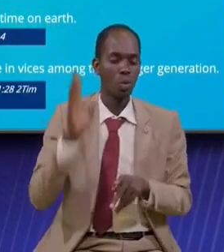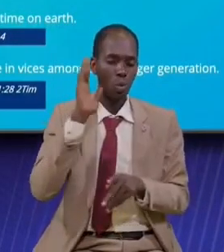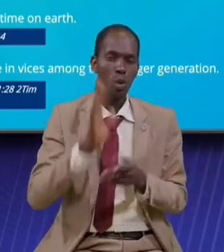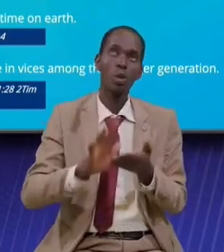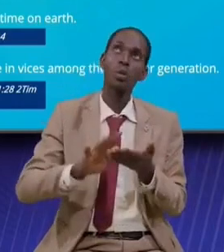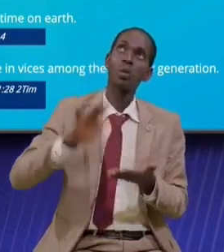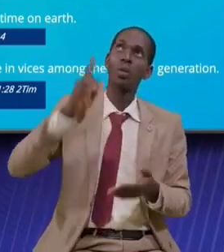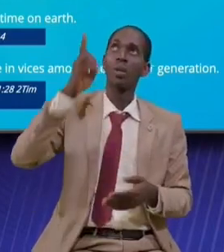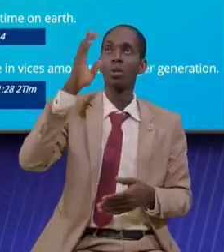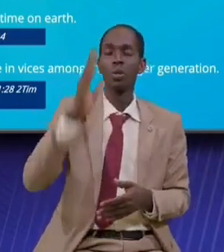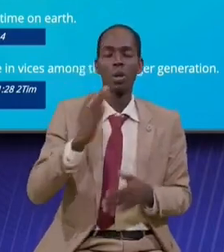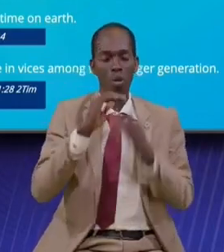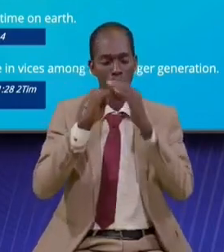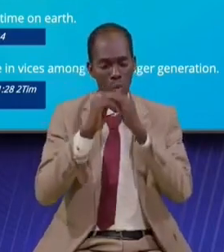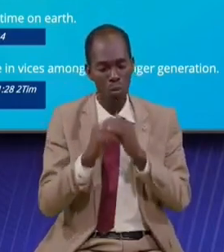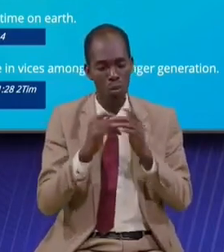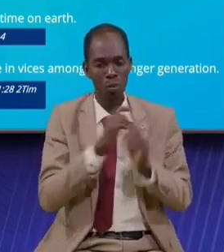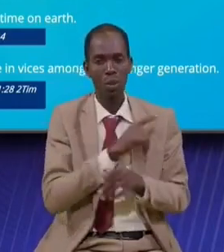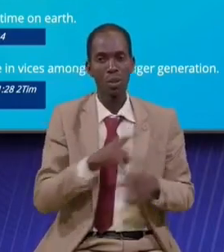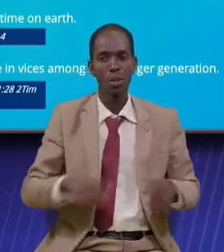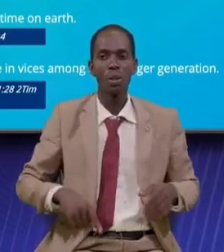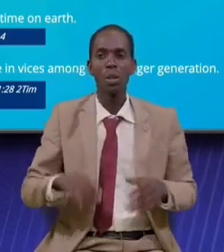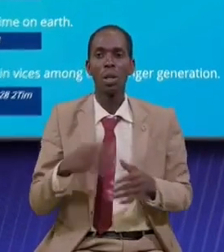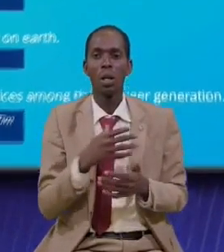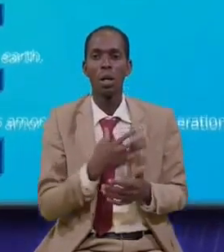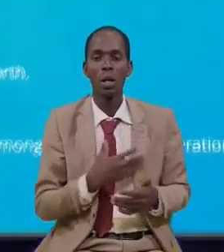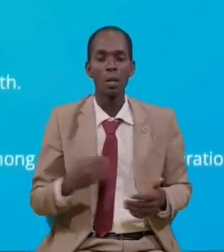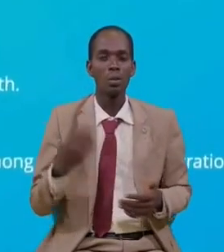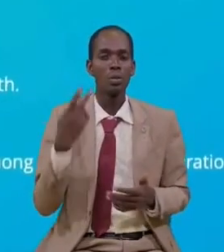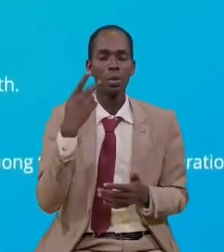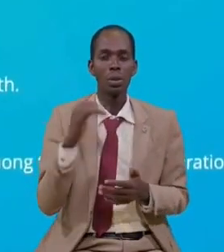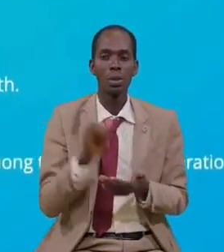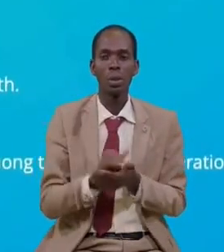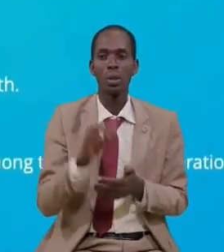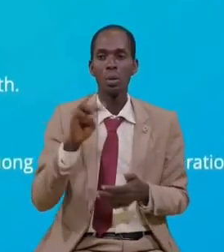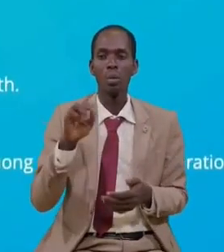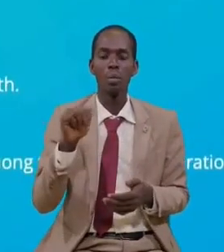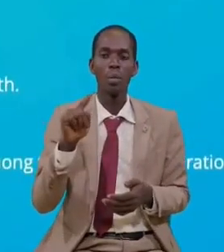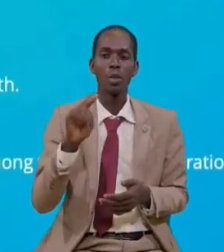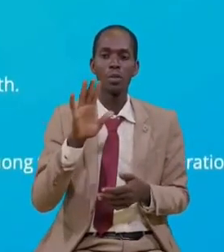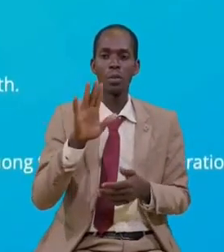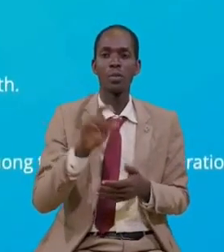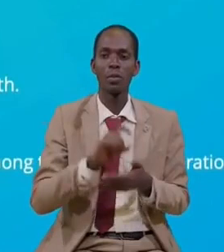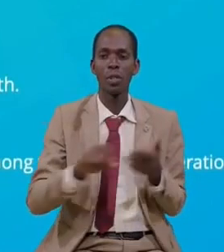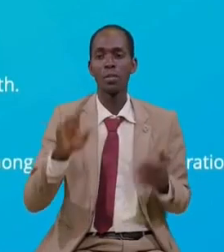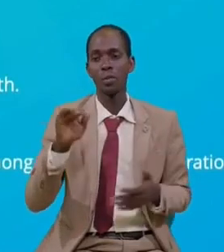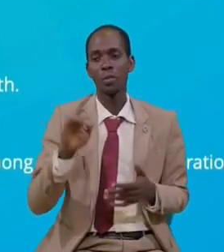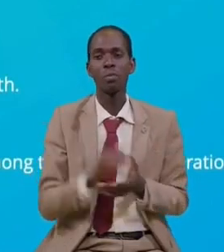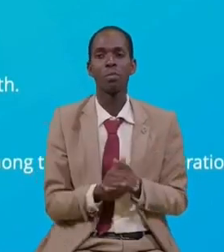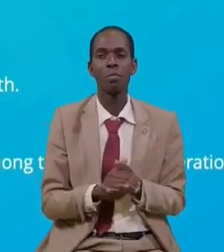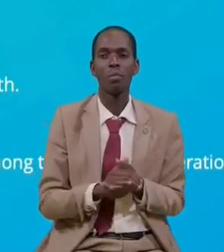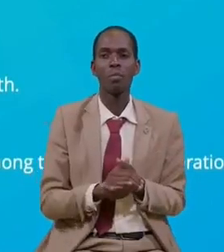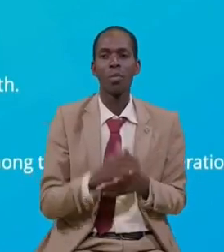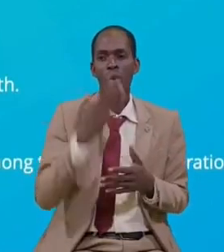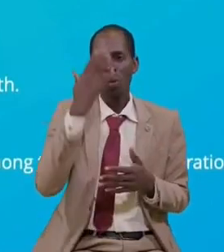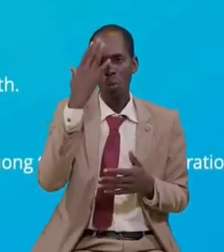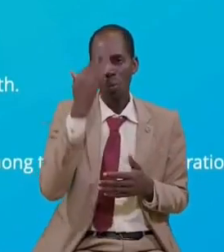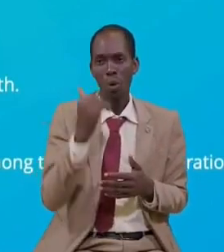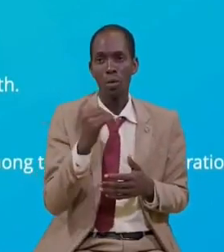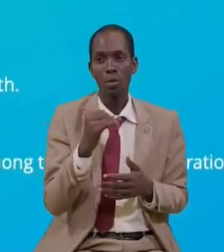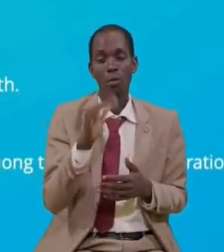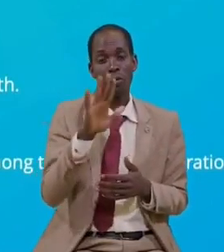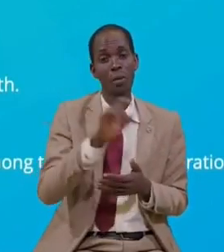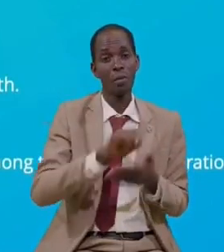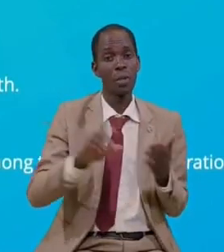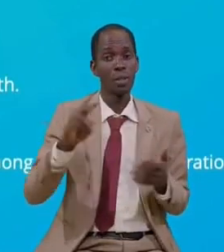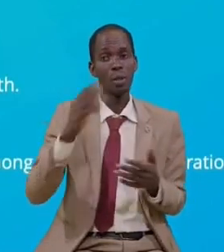Lord. And that scripture can be found in Matthew chapter 5, verse 16. Why do we need to make a difference in our world today? To